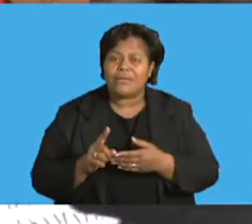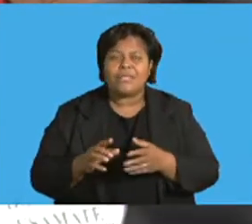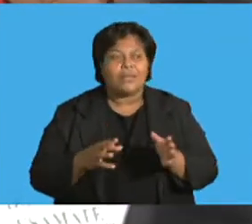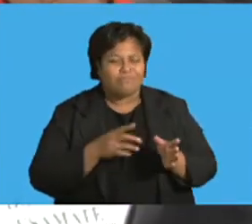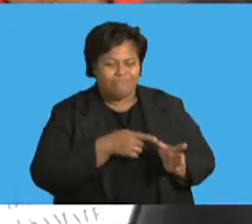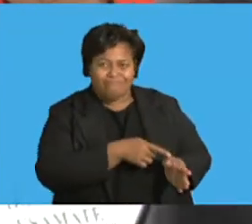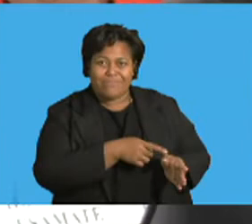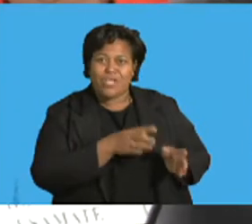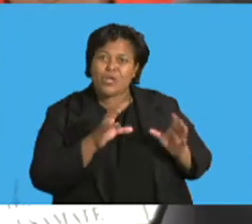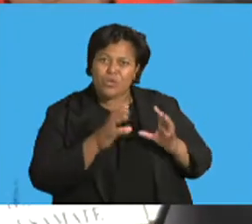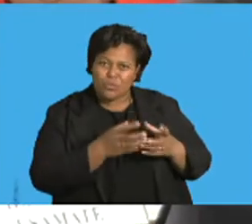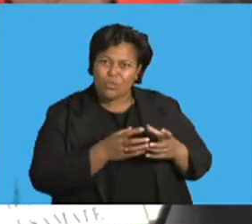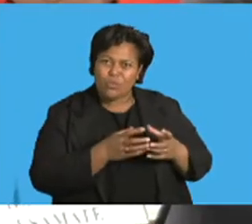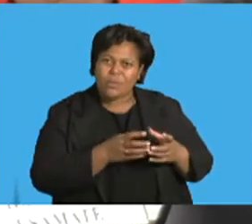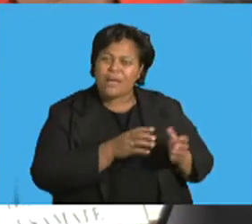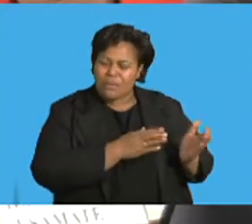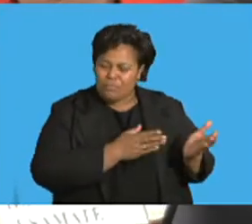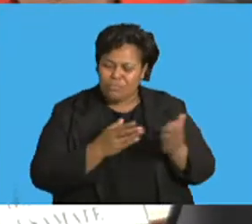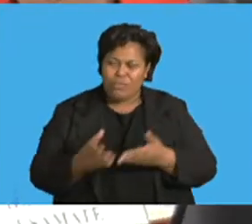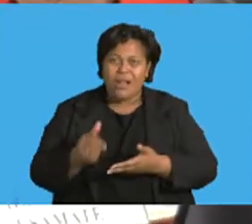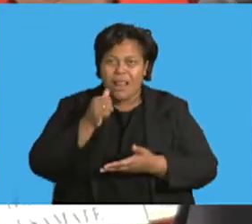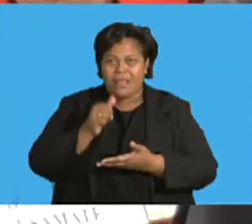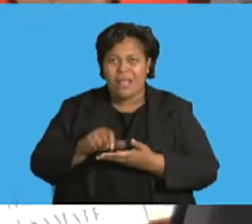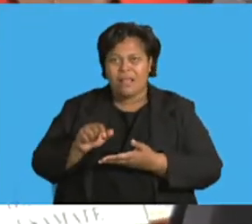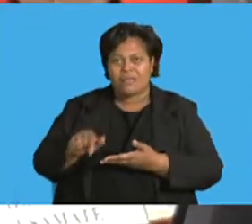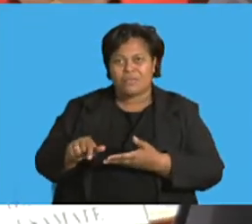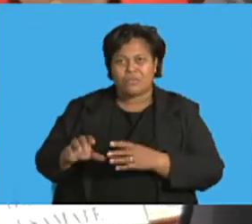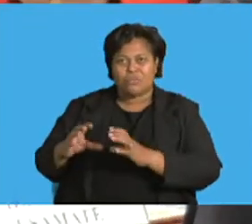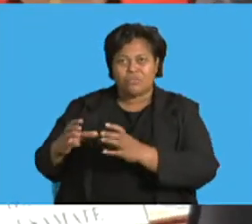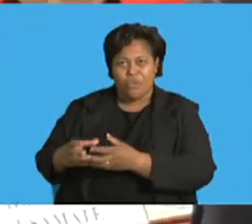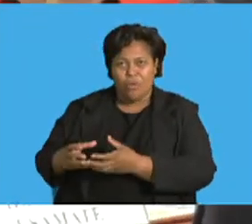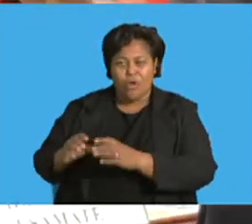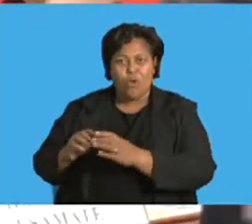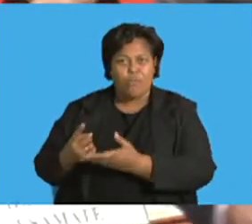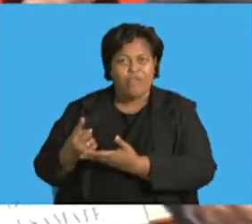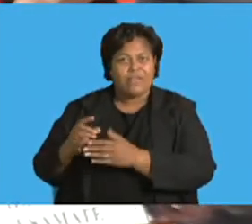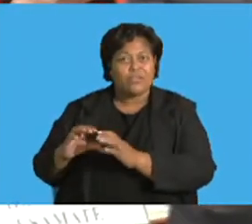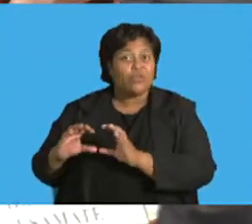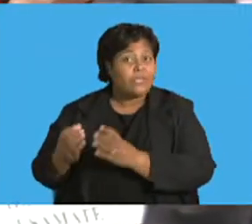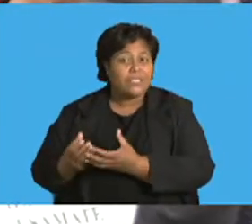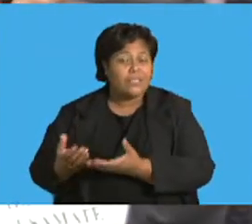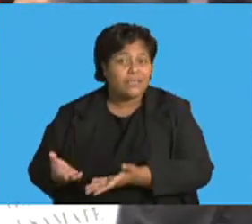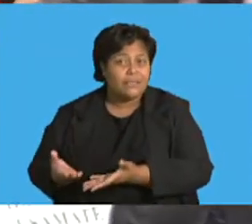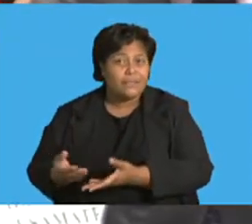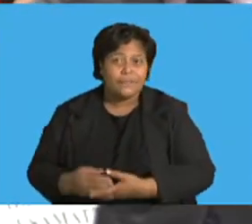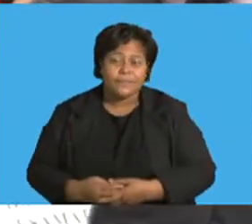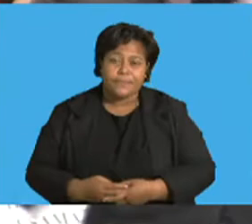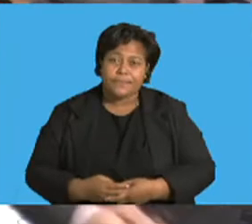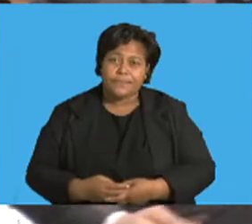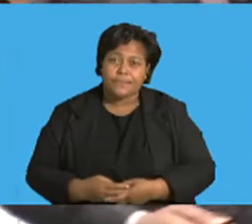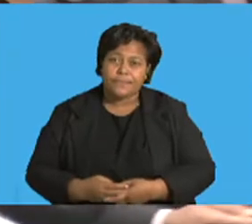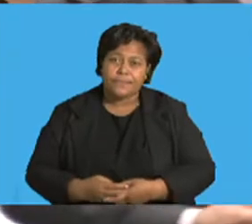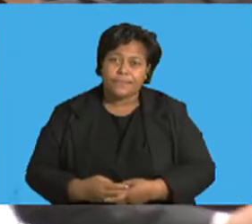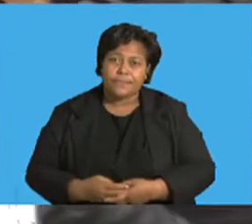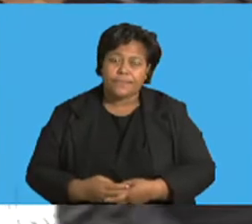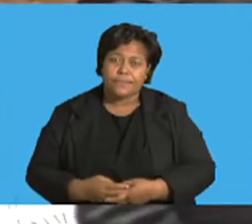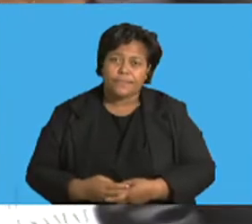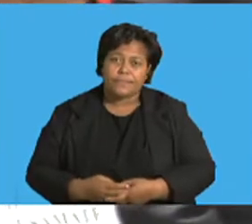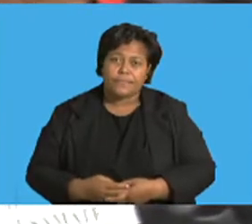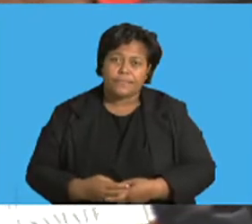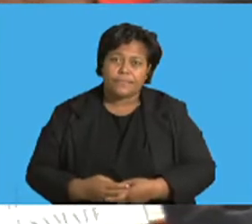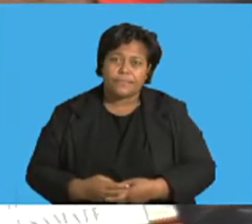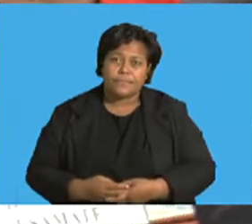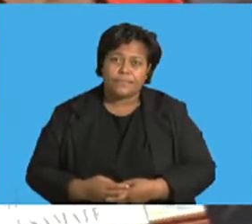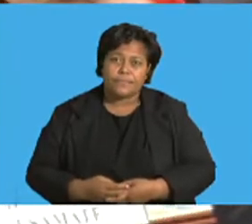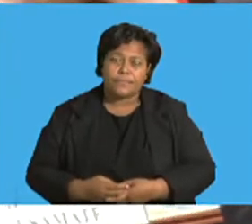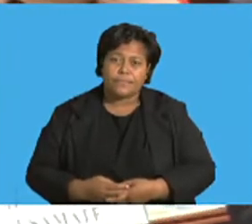The reality of the matter is, Mr. Speaker, sir, that again, as highlighted by the members on this side of the House, the